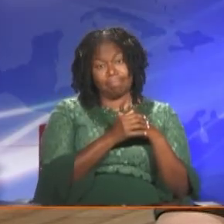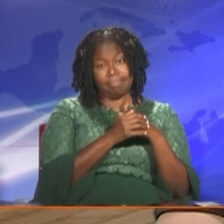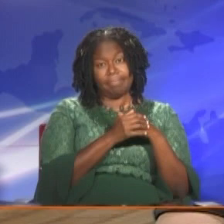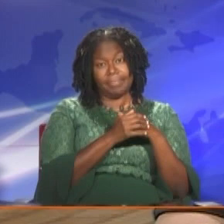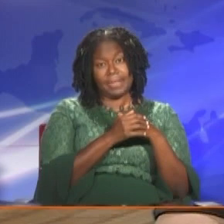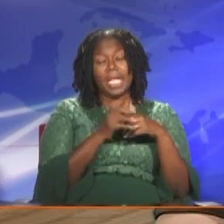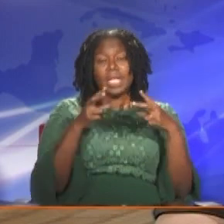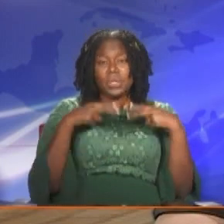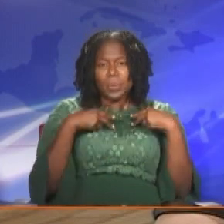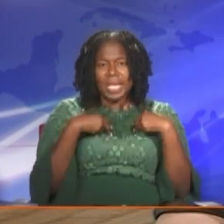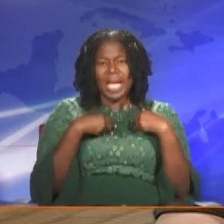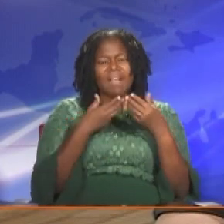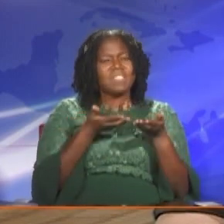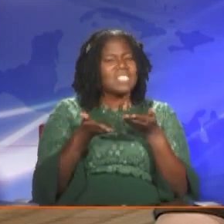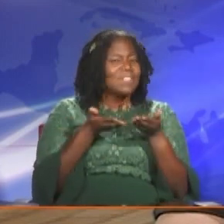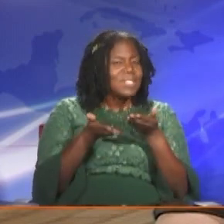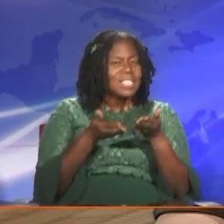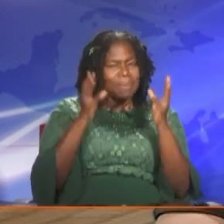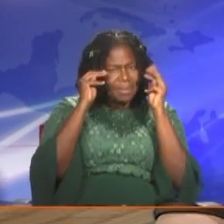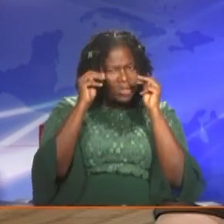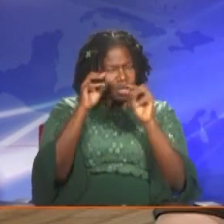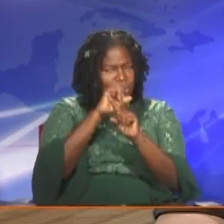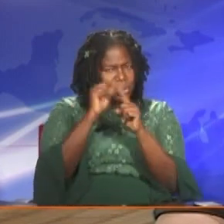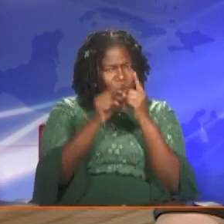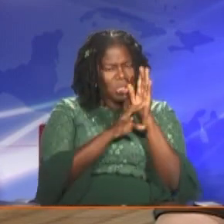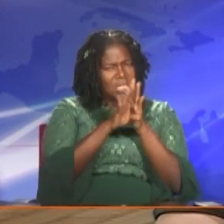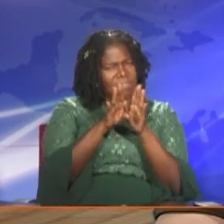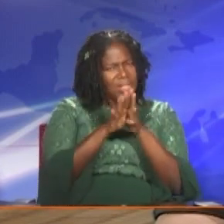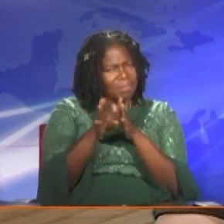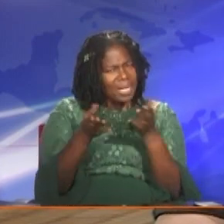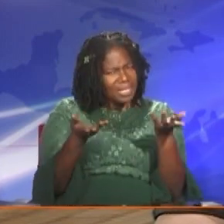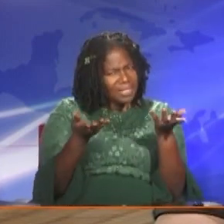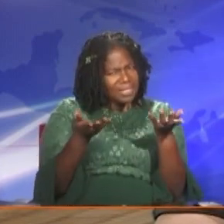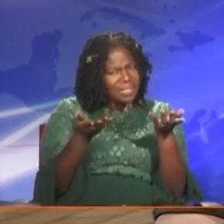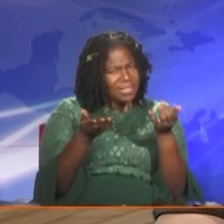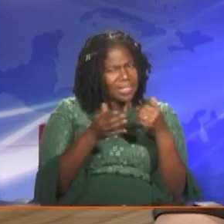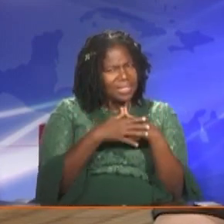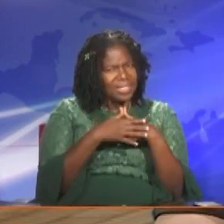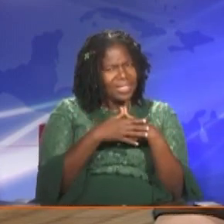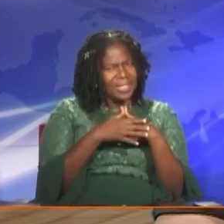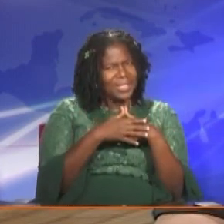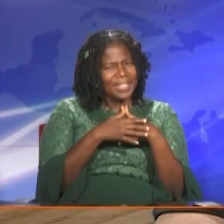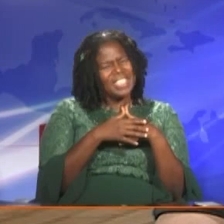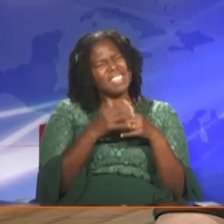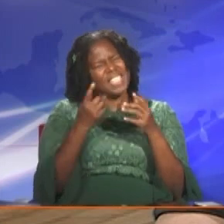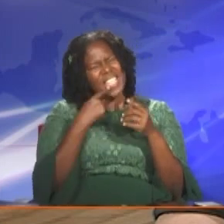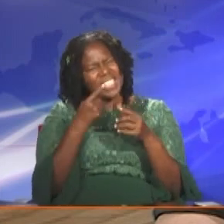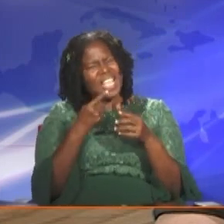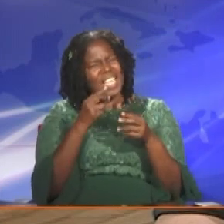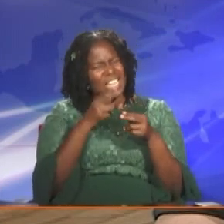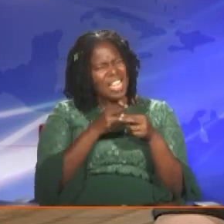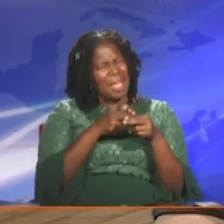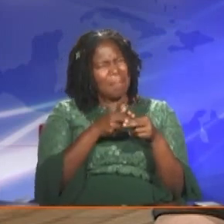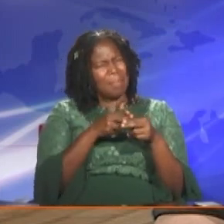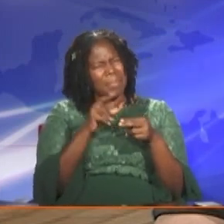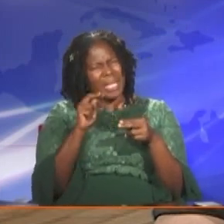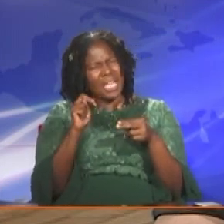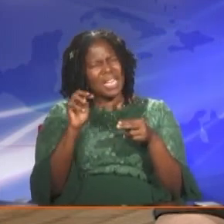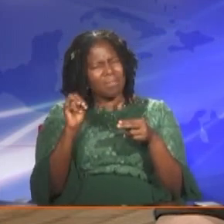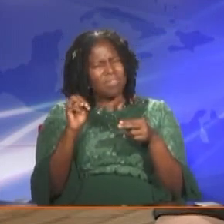the Ministry of Social Development, the MSDFS and the NFSD, that can